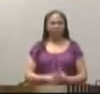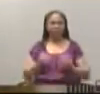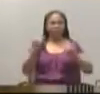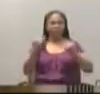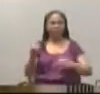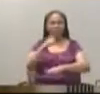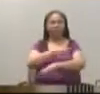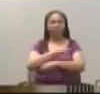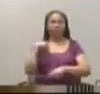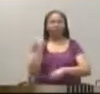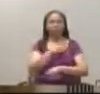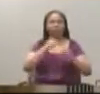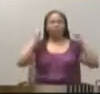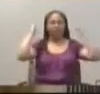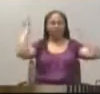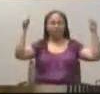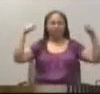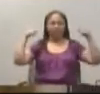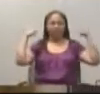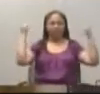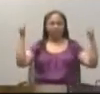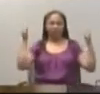Today we celebrate